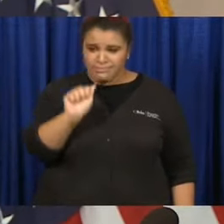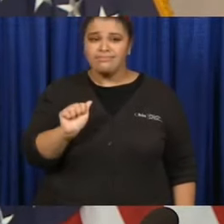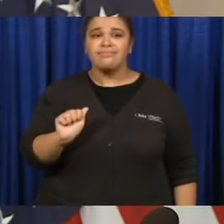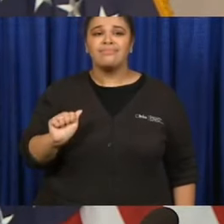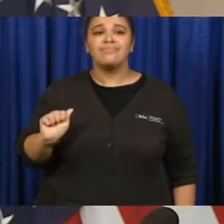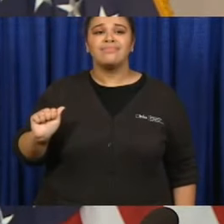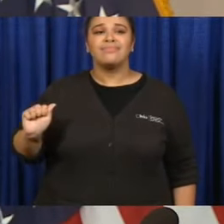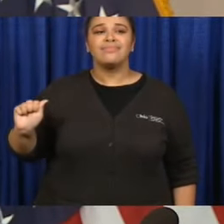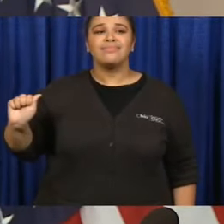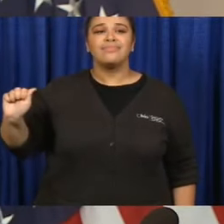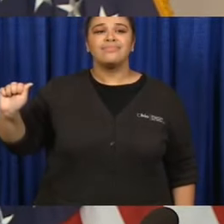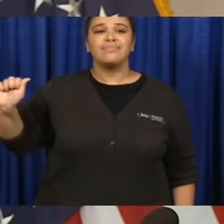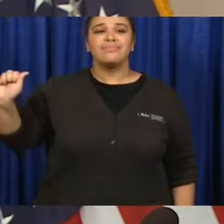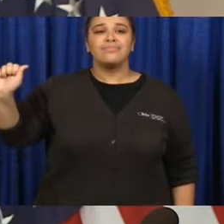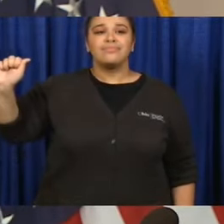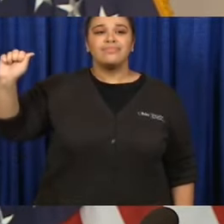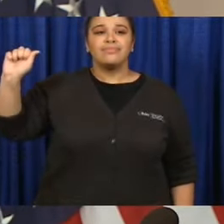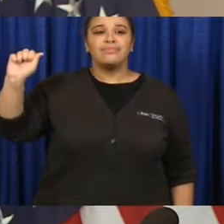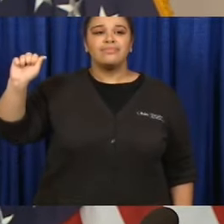USA.